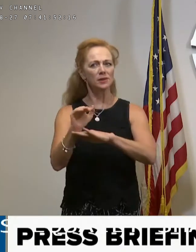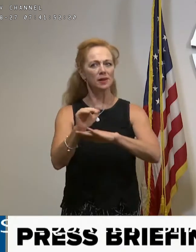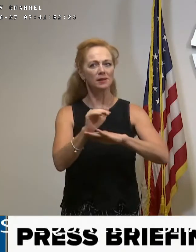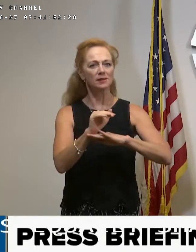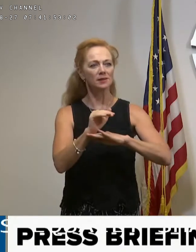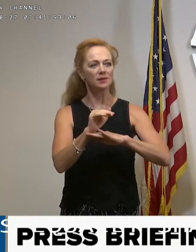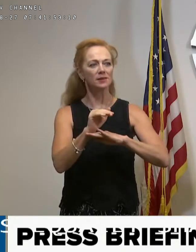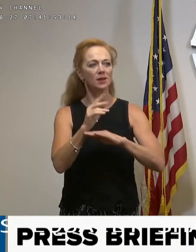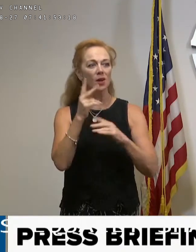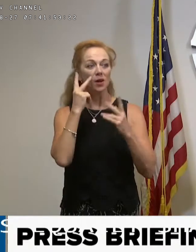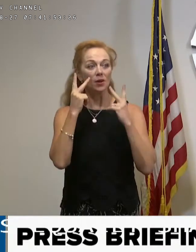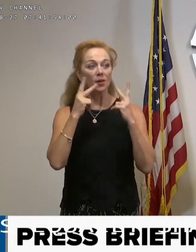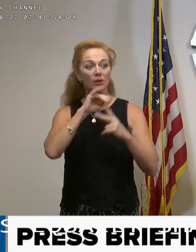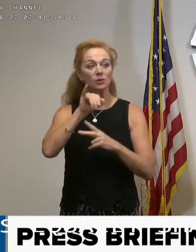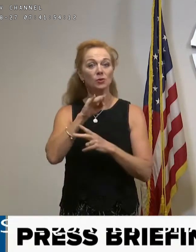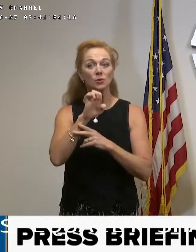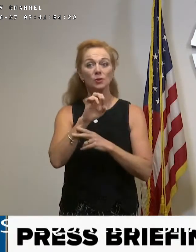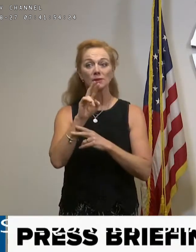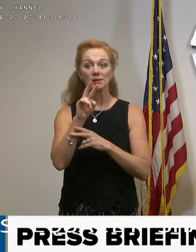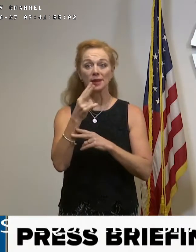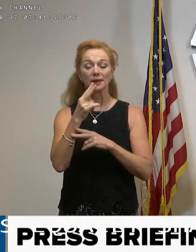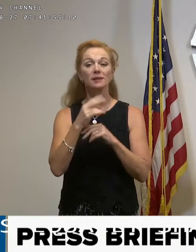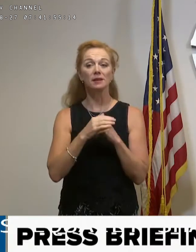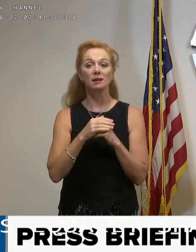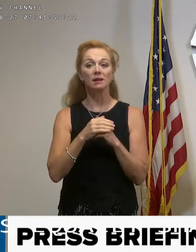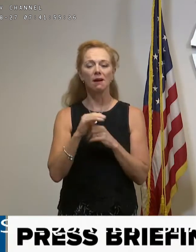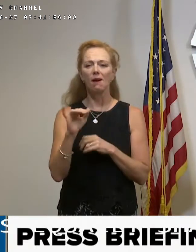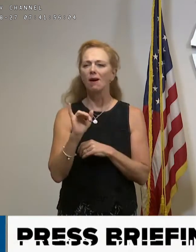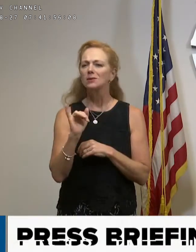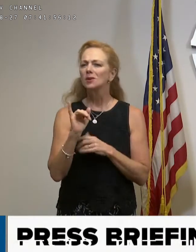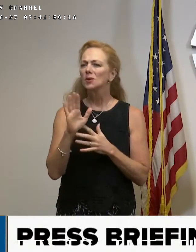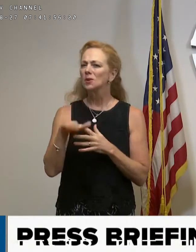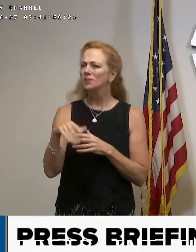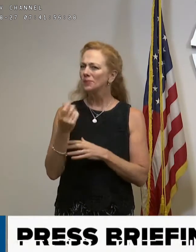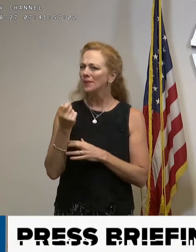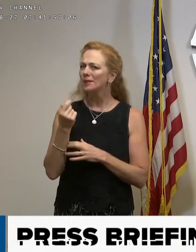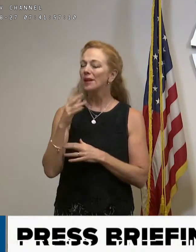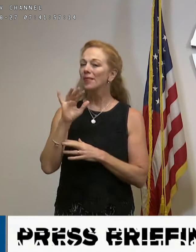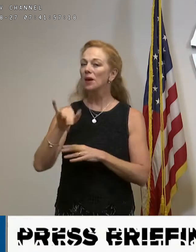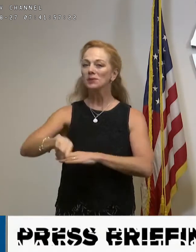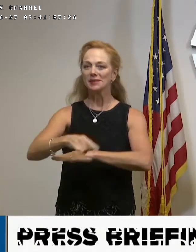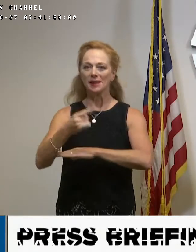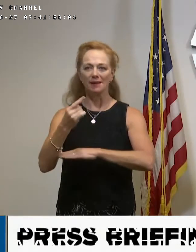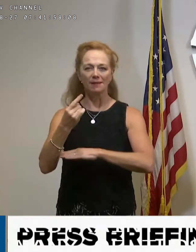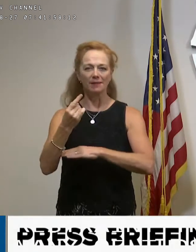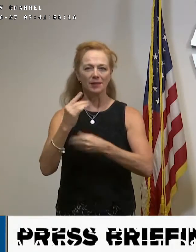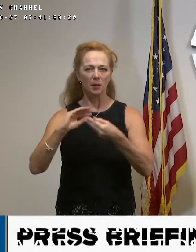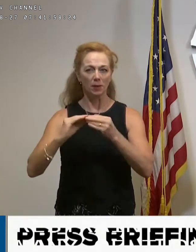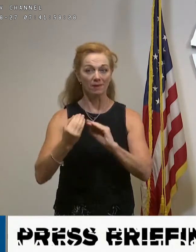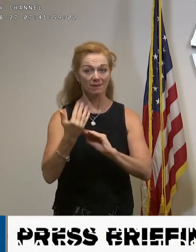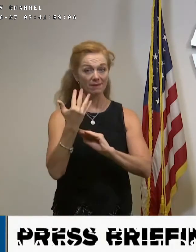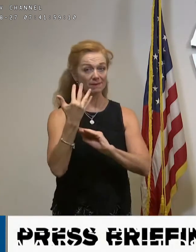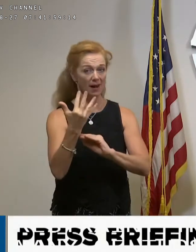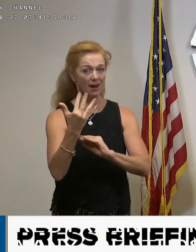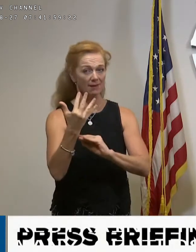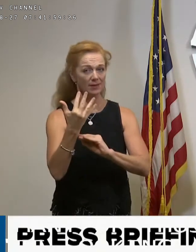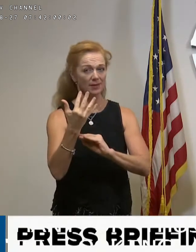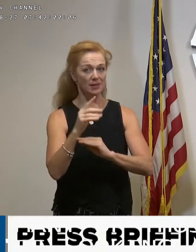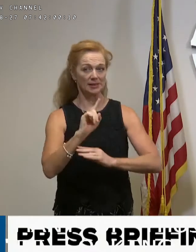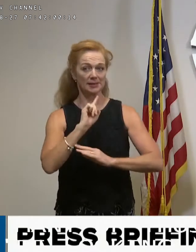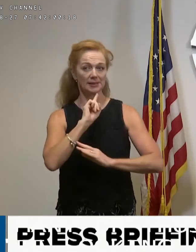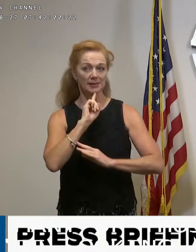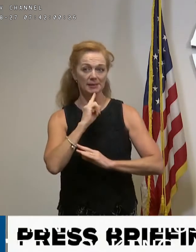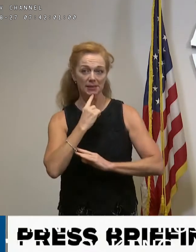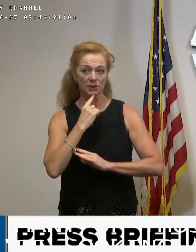those nights. And as you're looking at June 2nd, also understand that this was day five of some